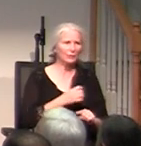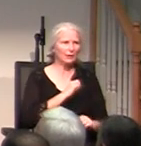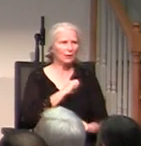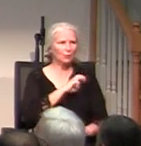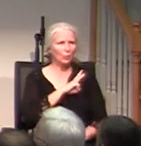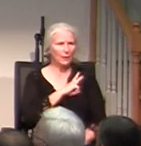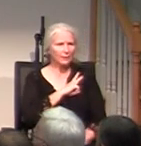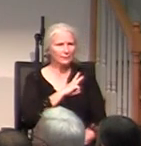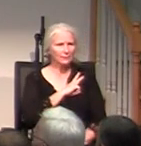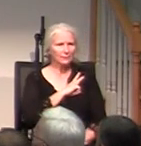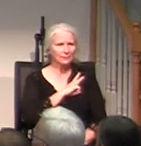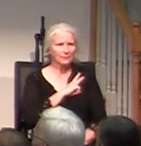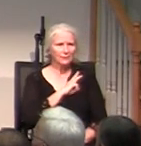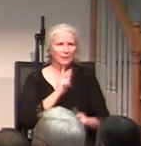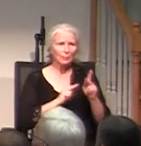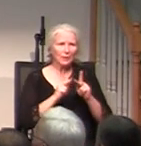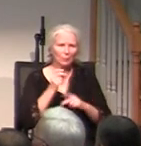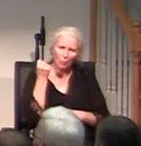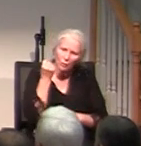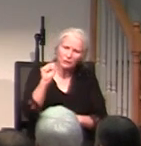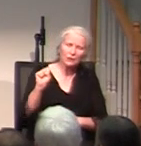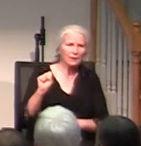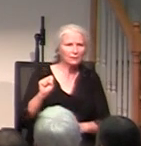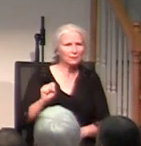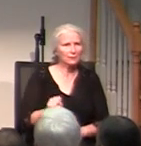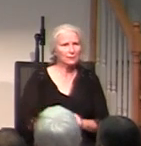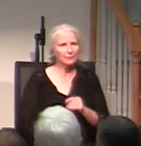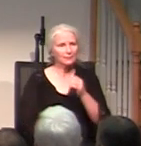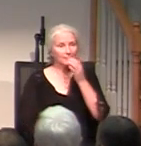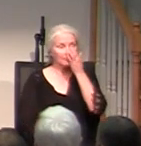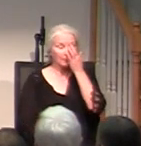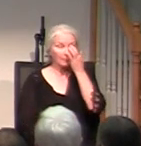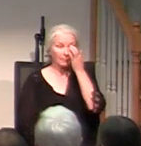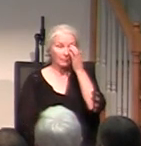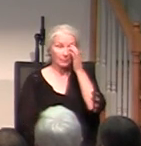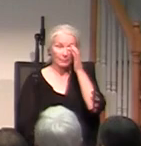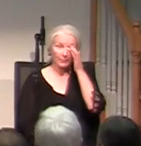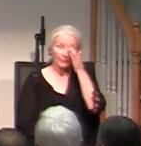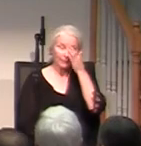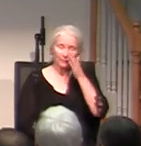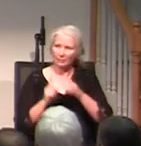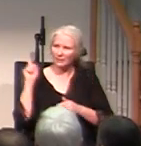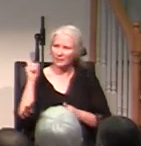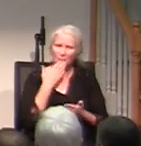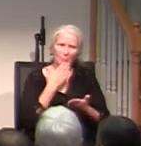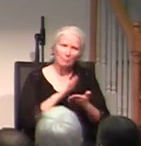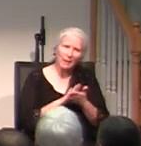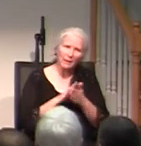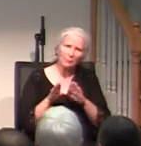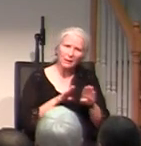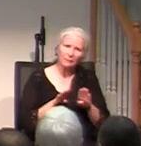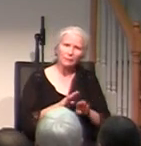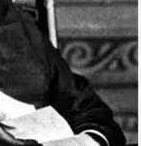talked earlier today about guilt and shame. This is kind of shaming behavior that's going on, you know.